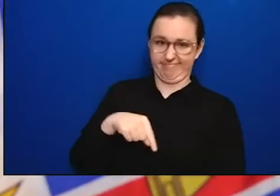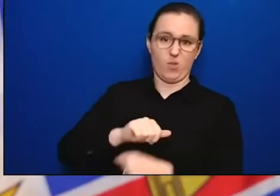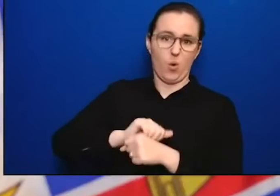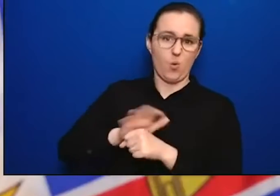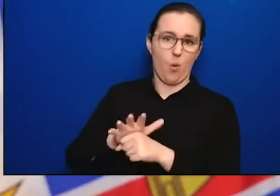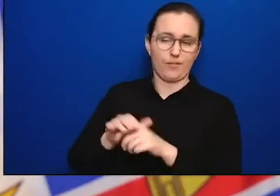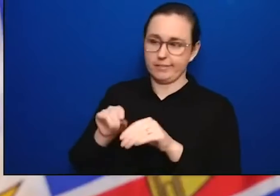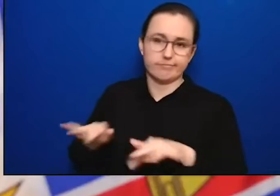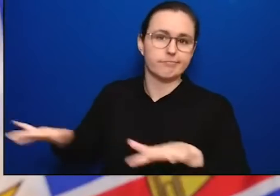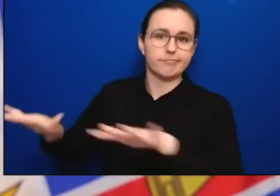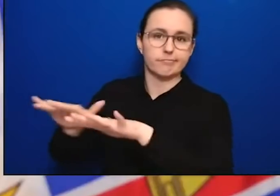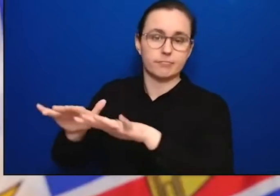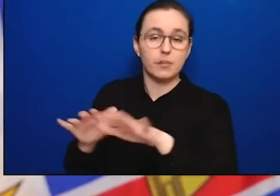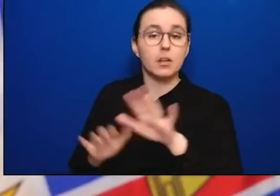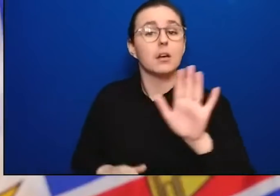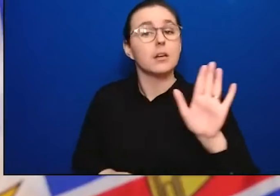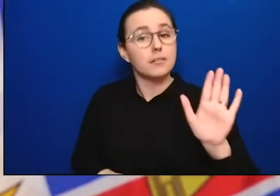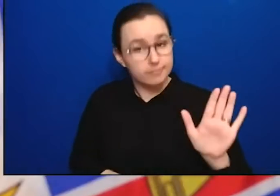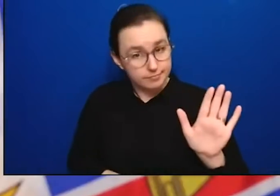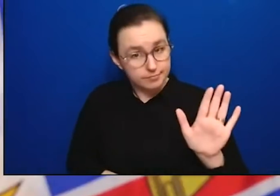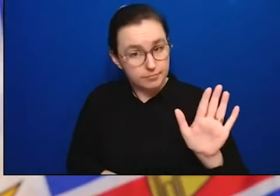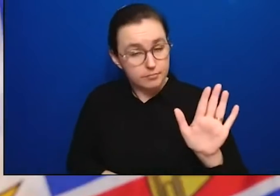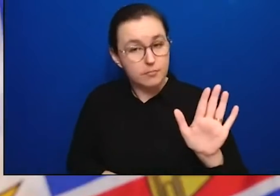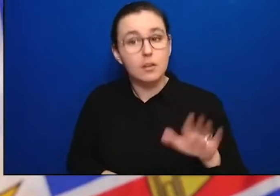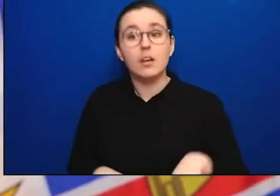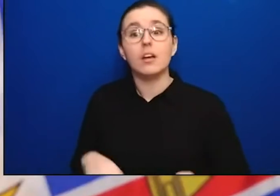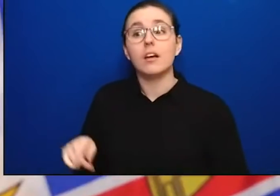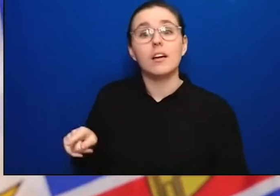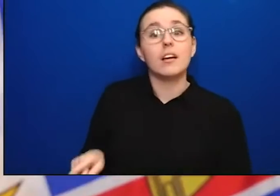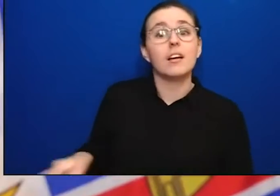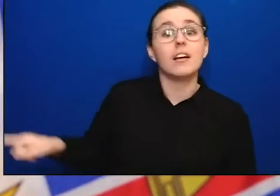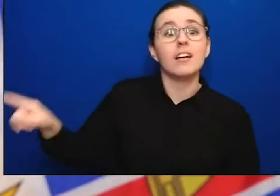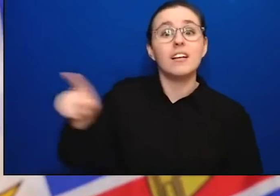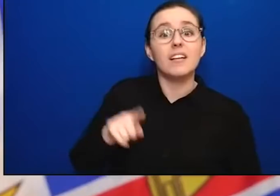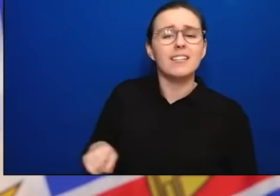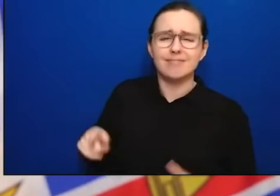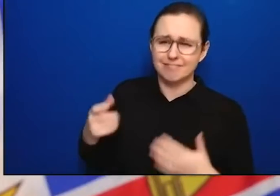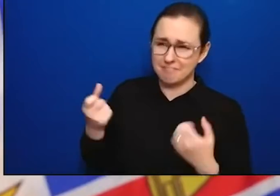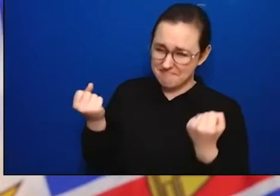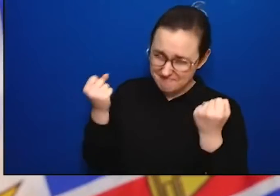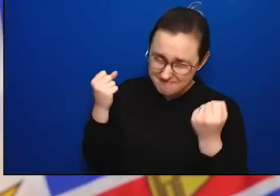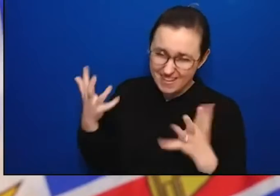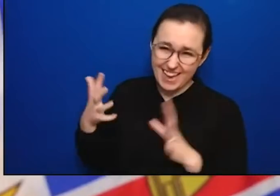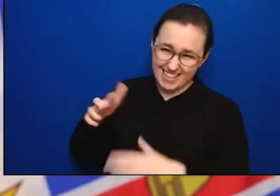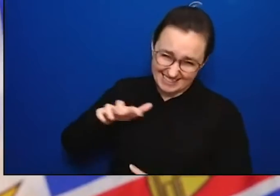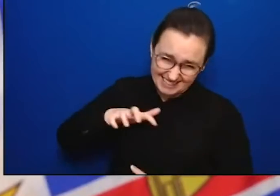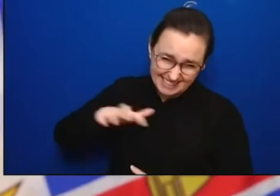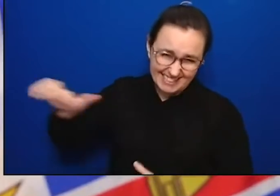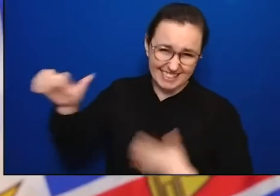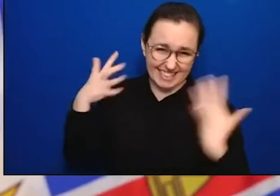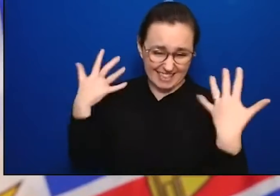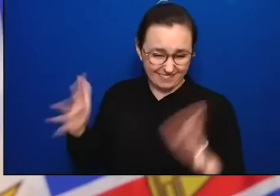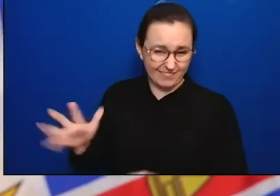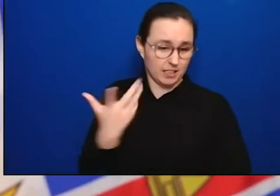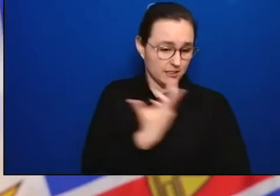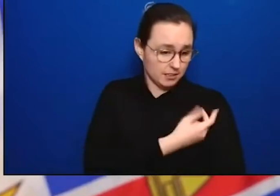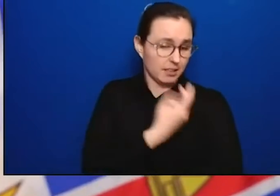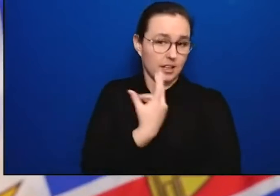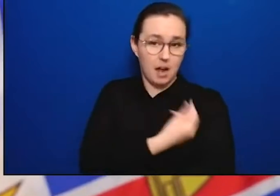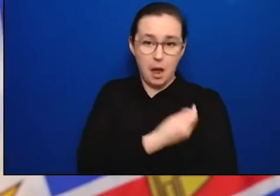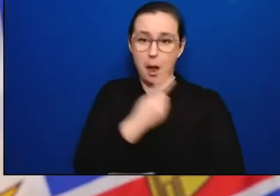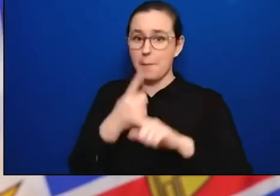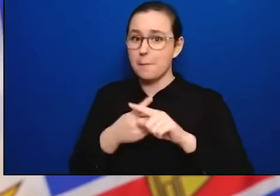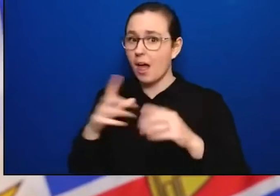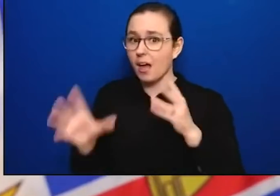has not changed in terms of people becoming ill. However, the high rate of immunization and the high rate of